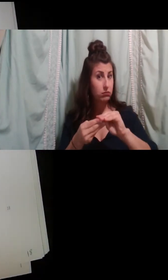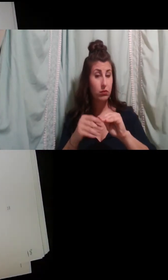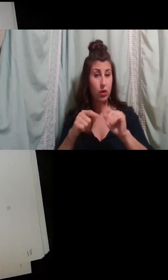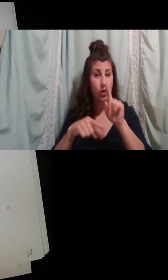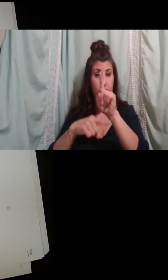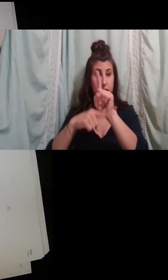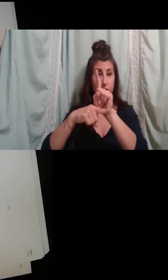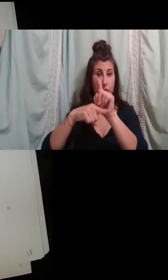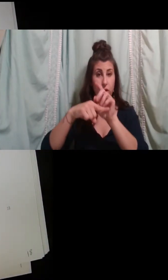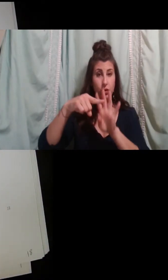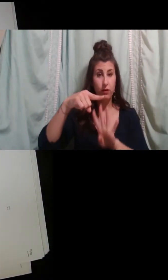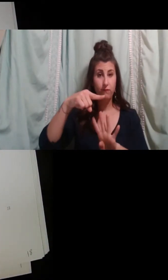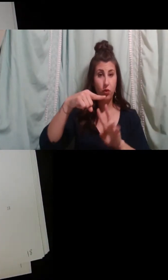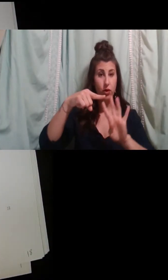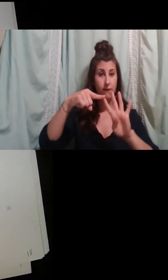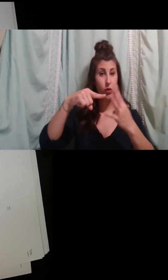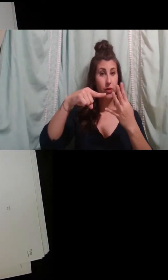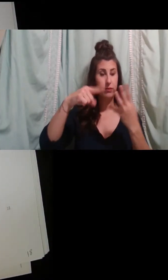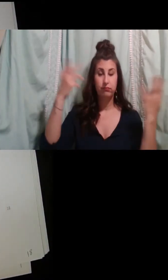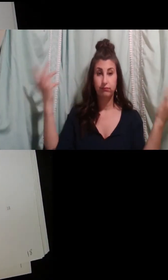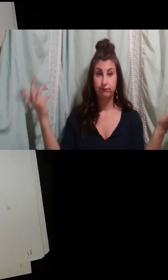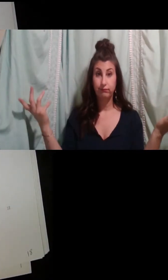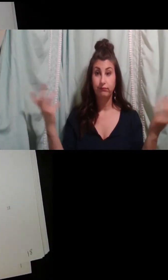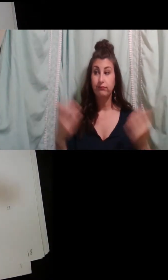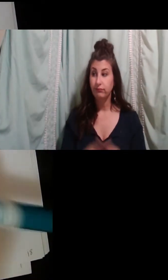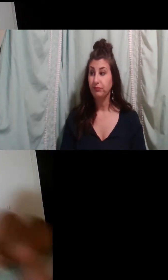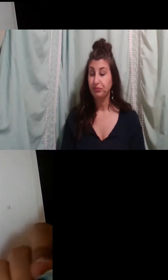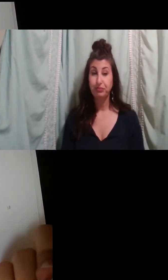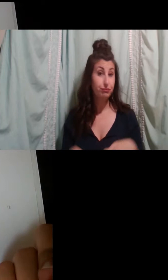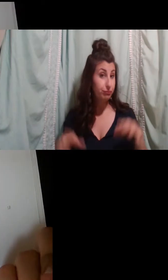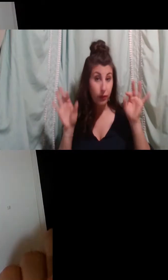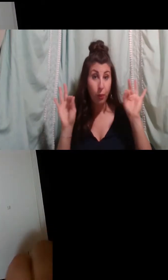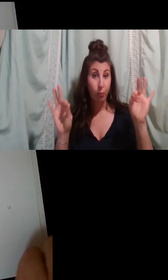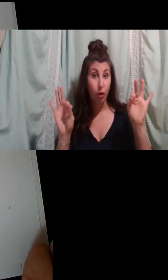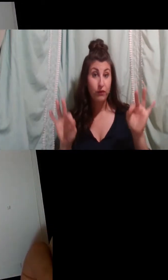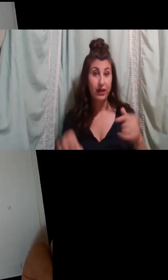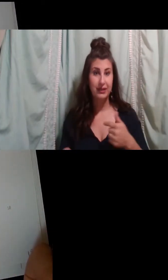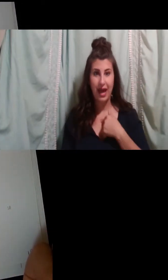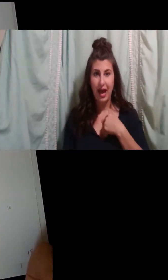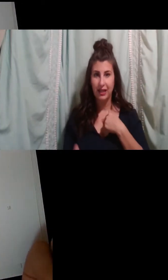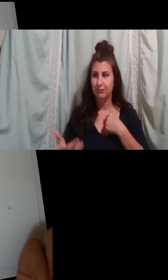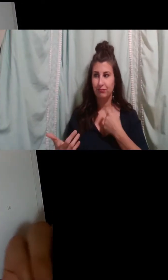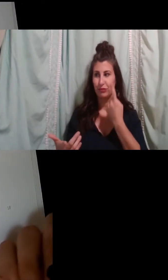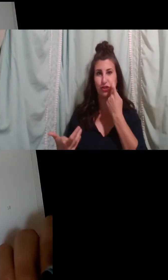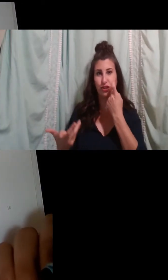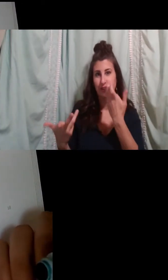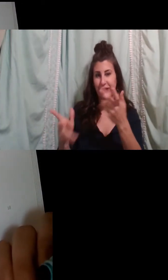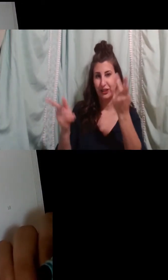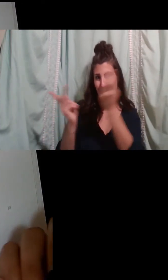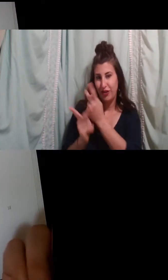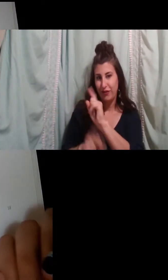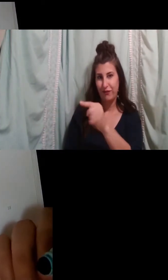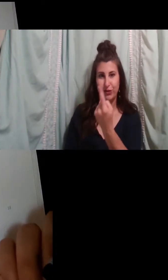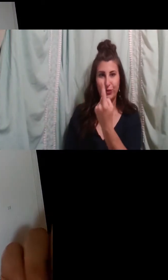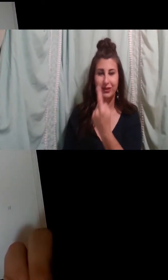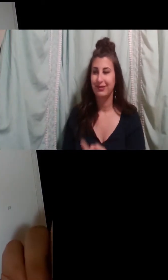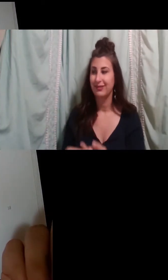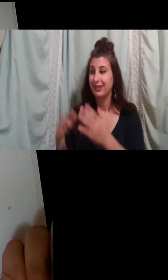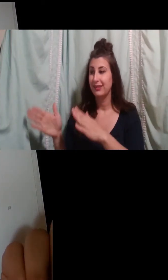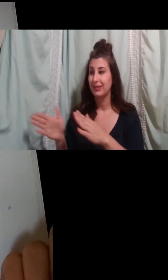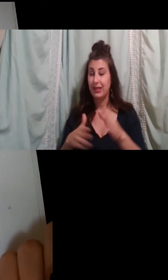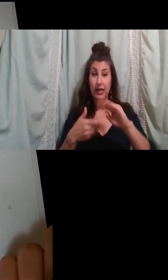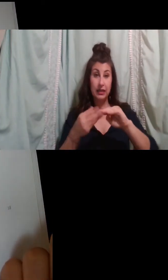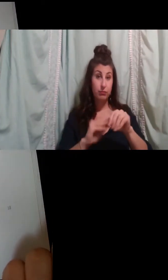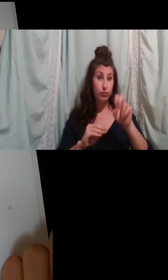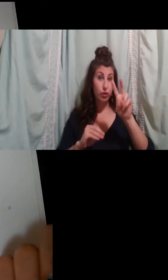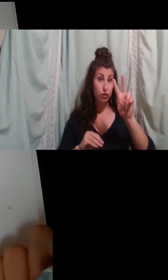it'll be 1 over 4 to the 4th. Okay, perfect. I just did the first one.